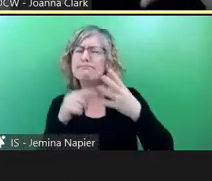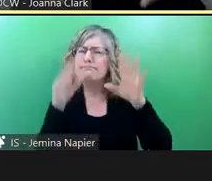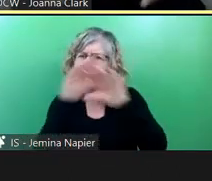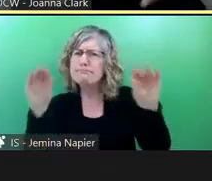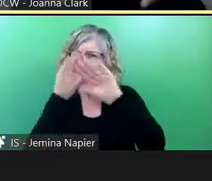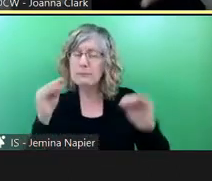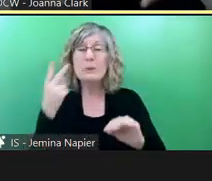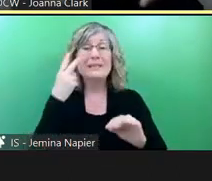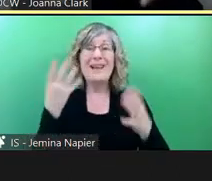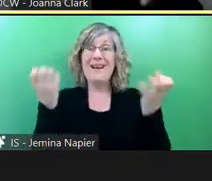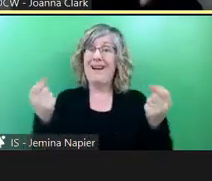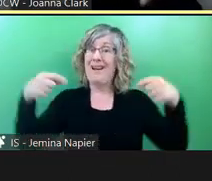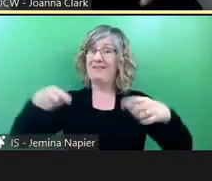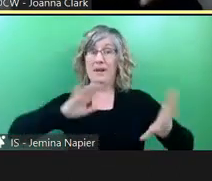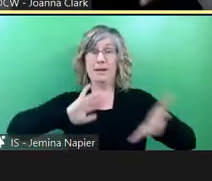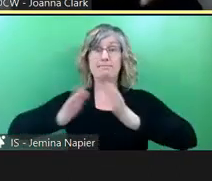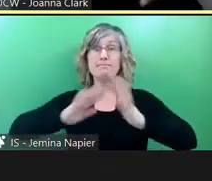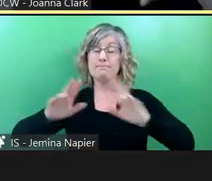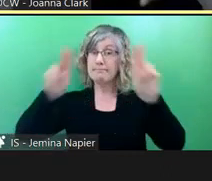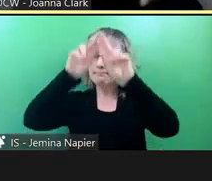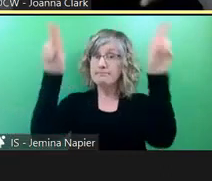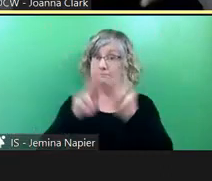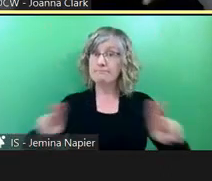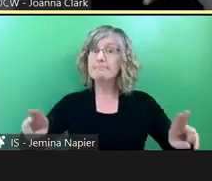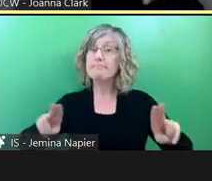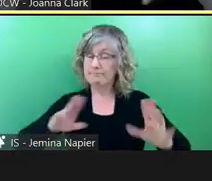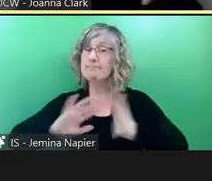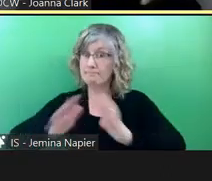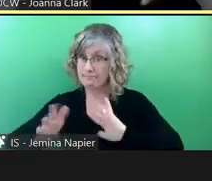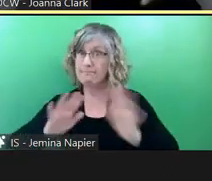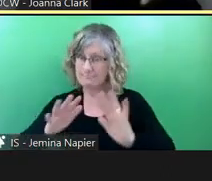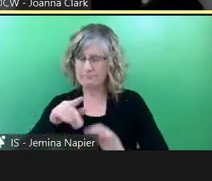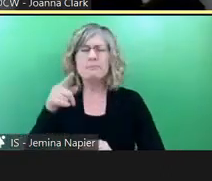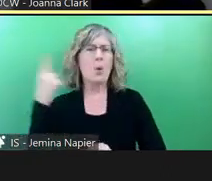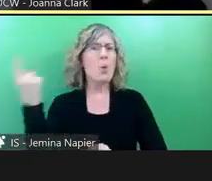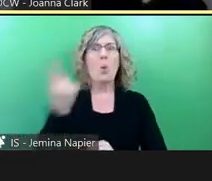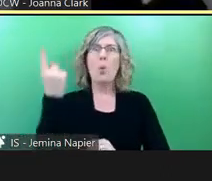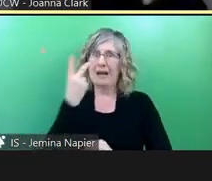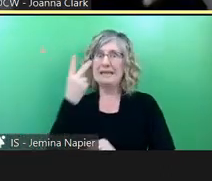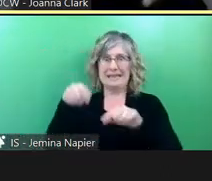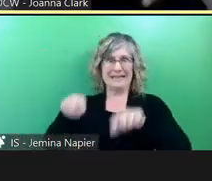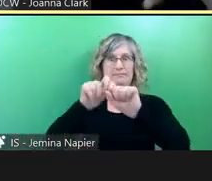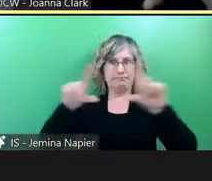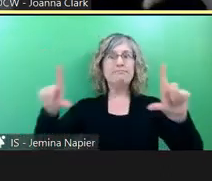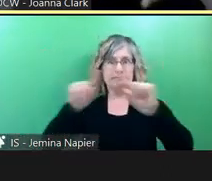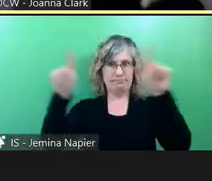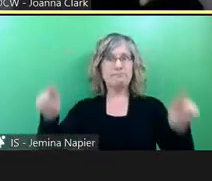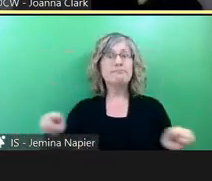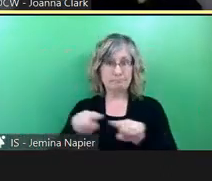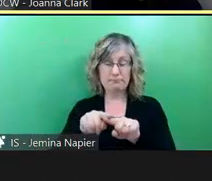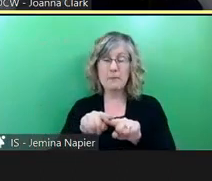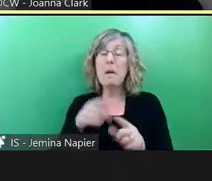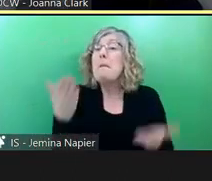sign interpreters who you will see on screen. If you have your